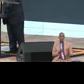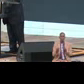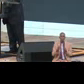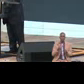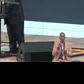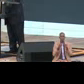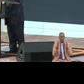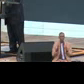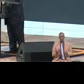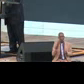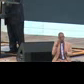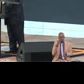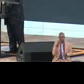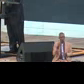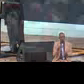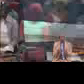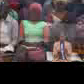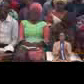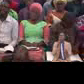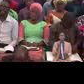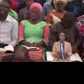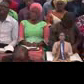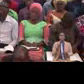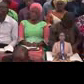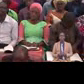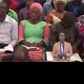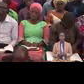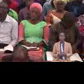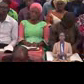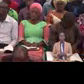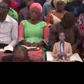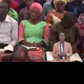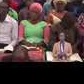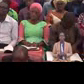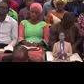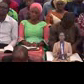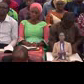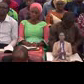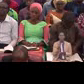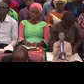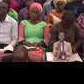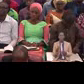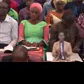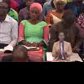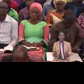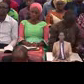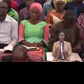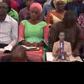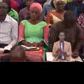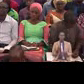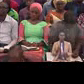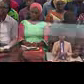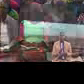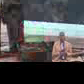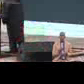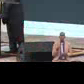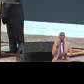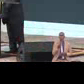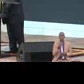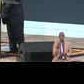your behalf himself in Jesus' name. And that's the difference between us